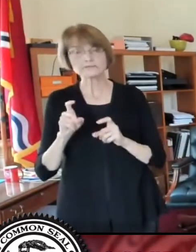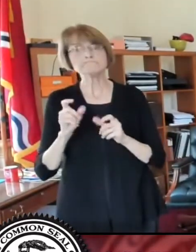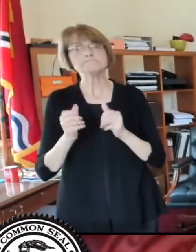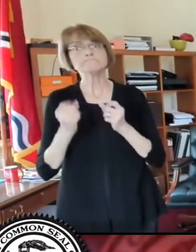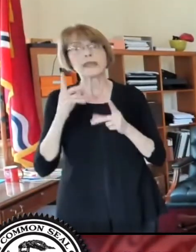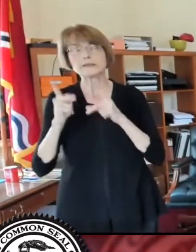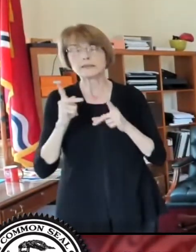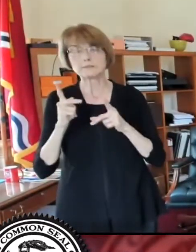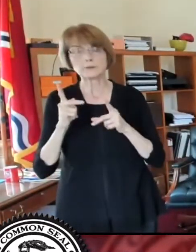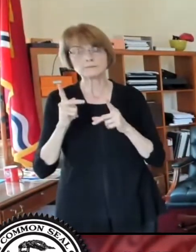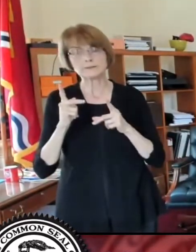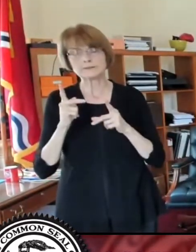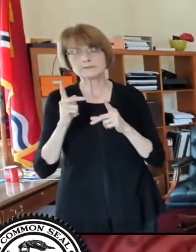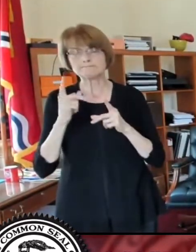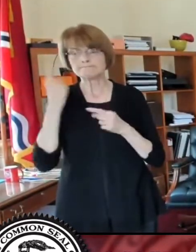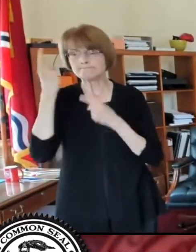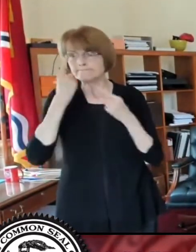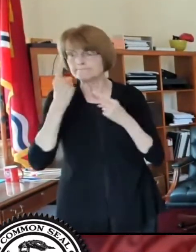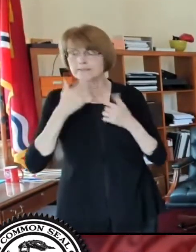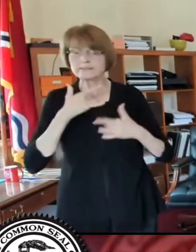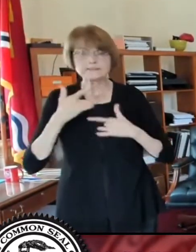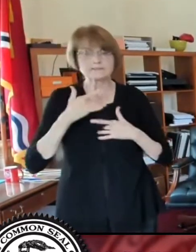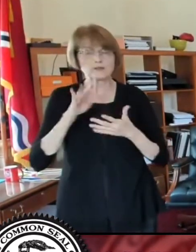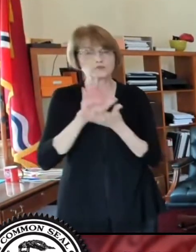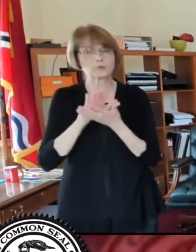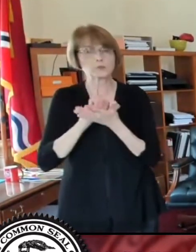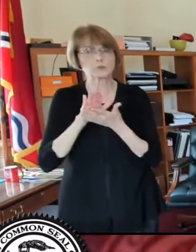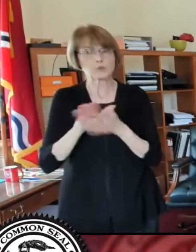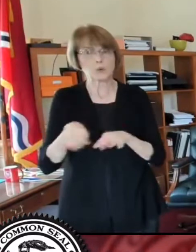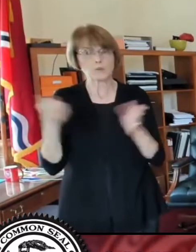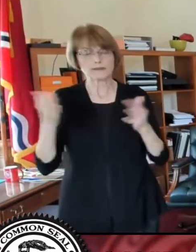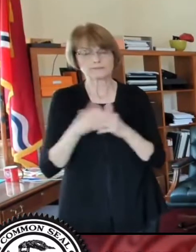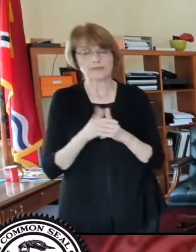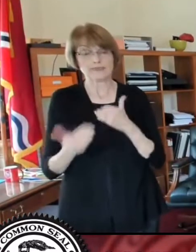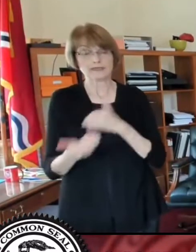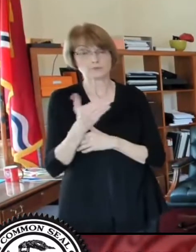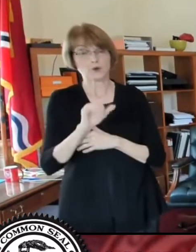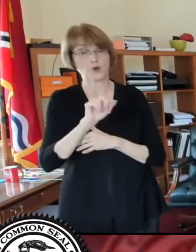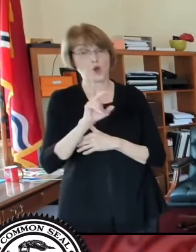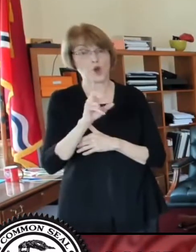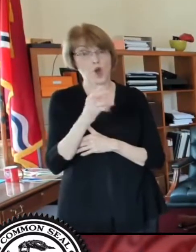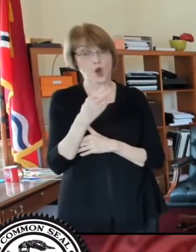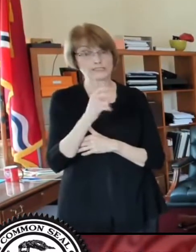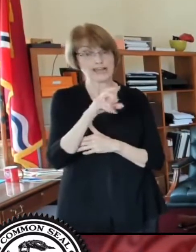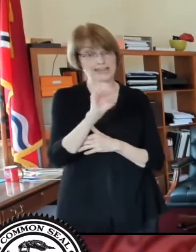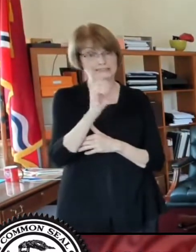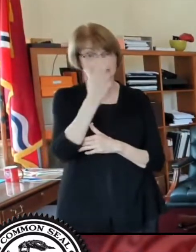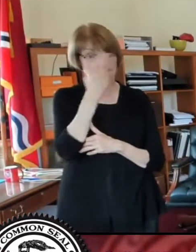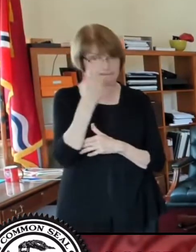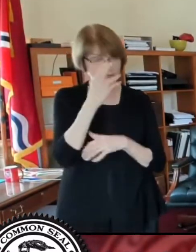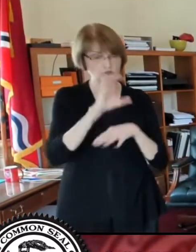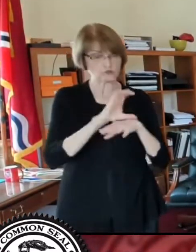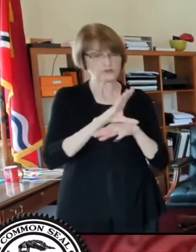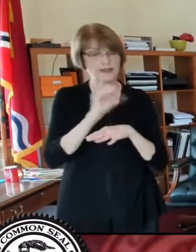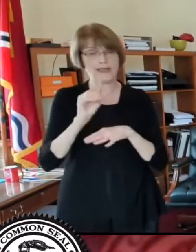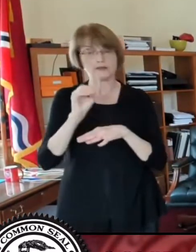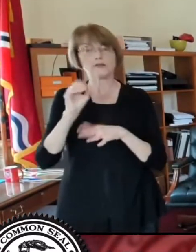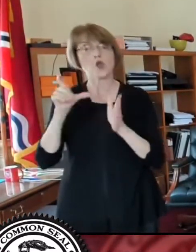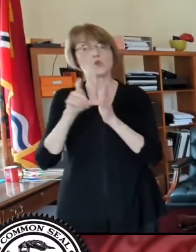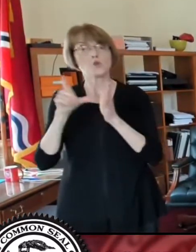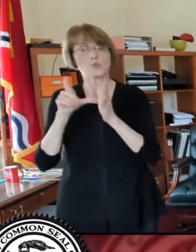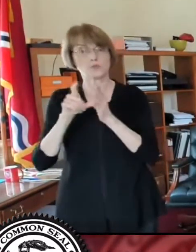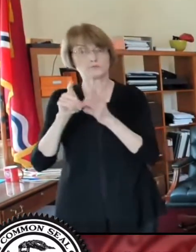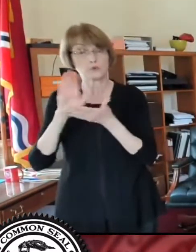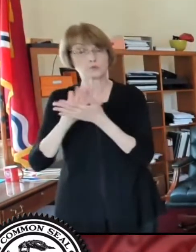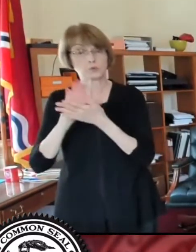know, schools are, this morning the Archdiocese and the Lutheran schools both announced that